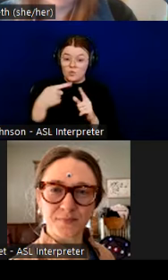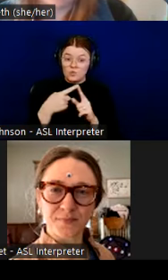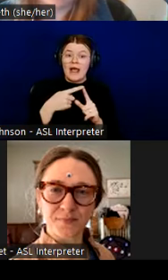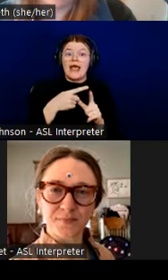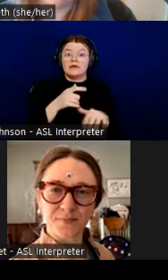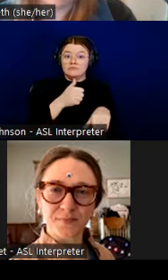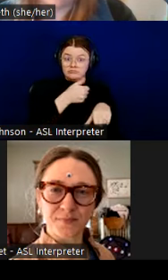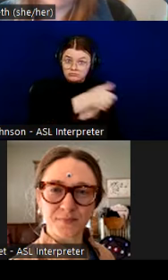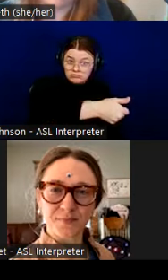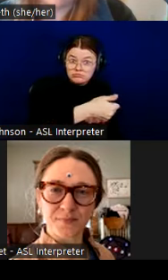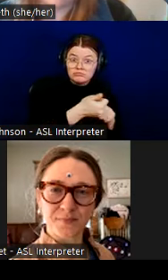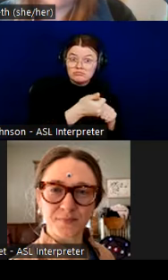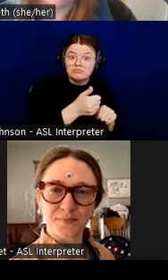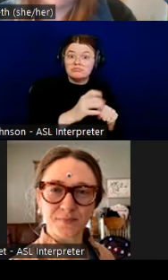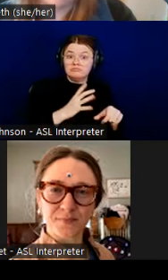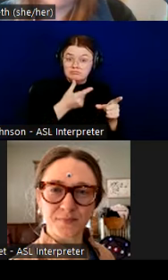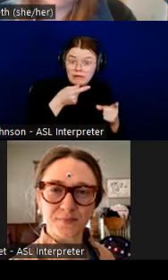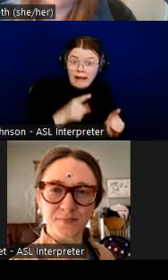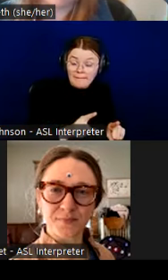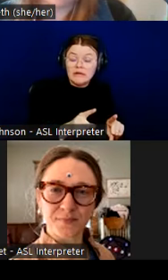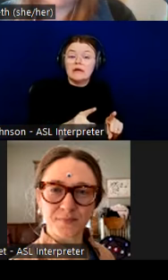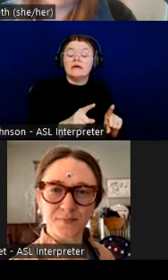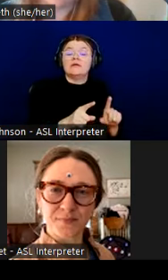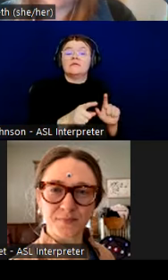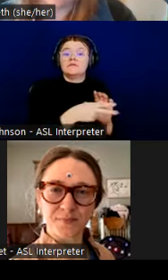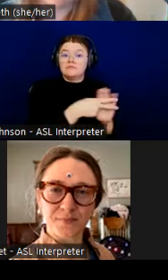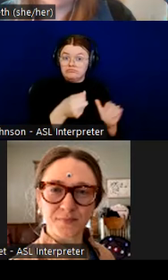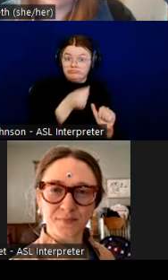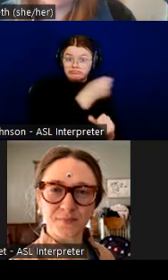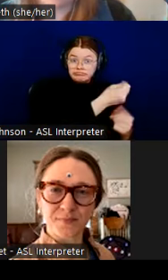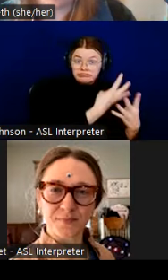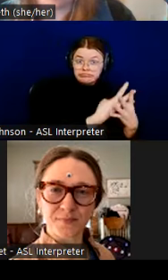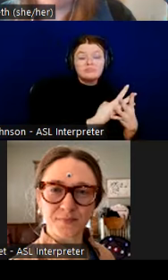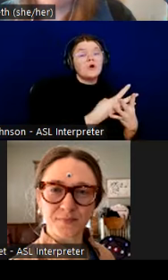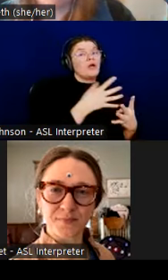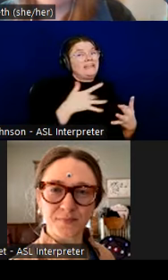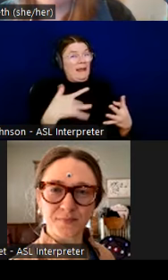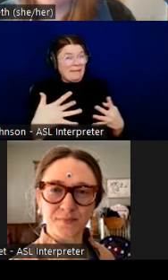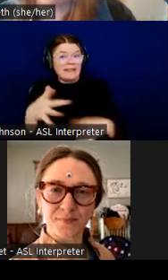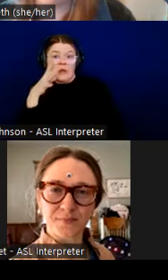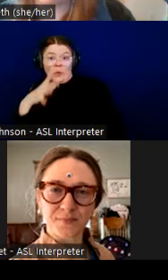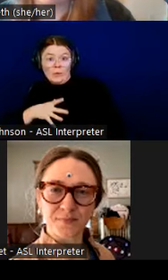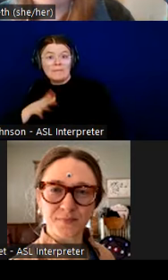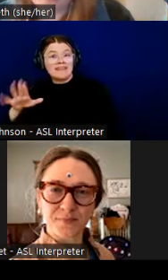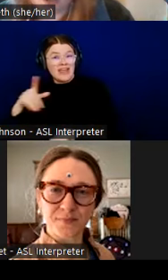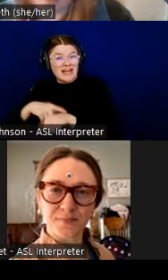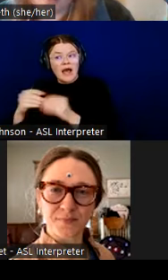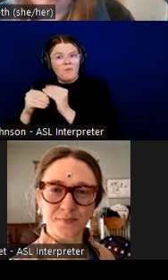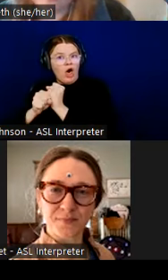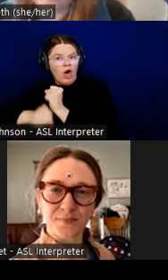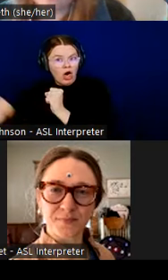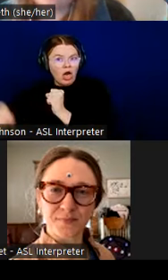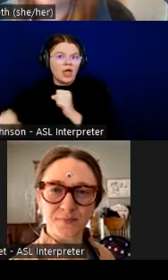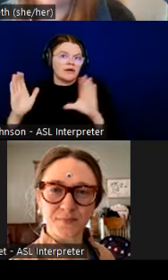murder. I'm going to launch a poll here real quick because I want to